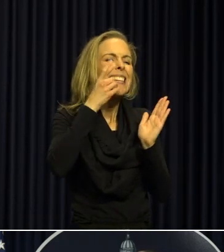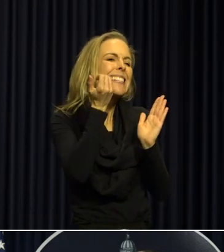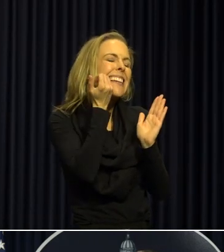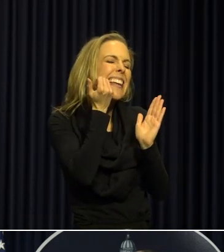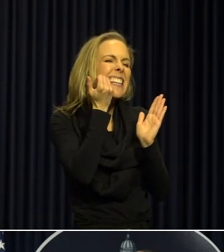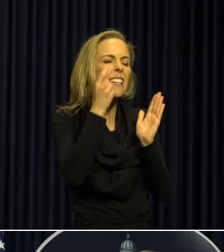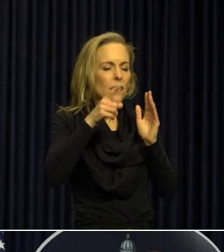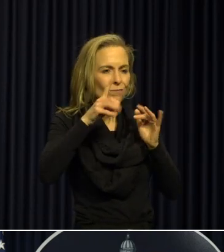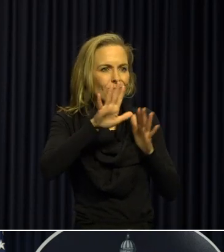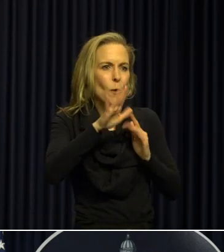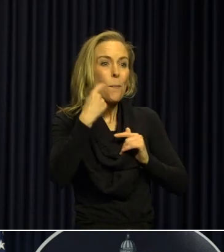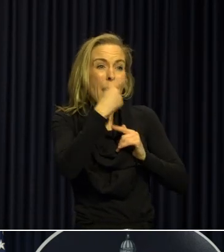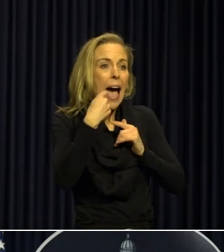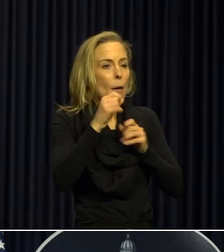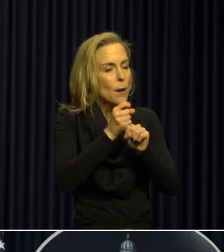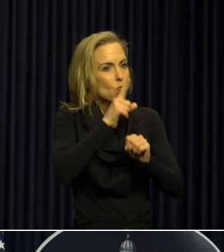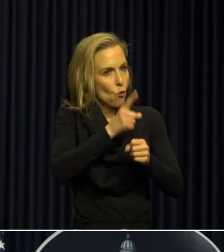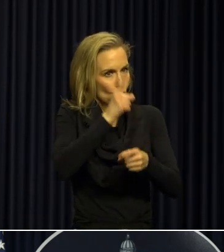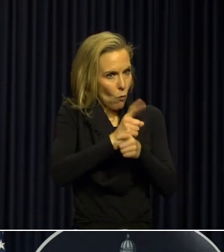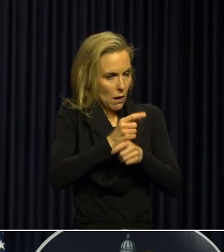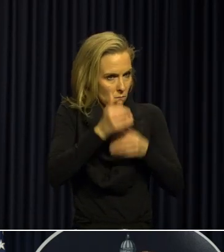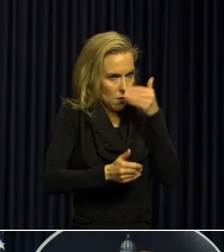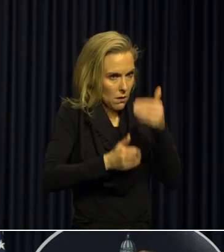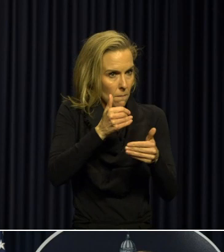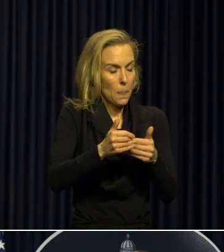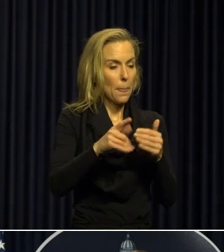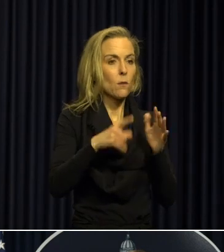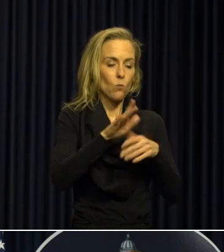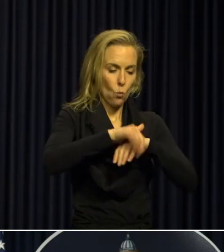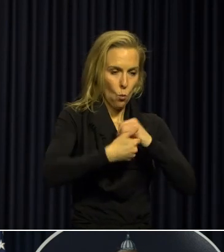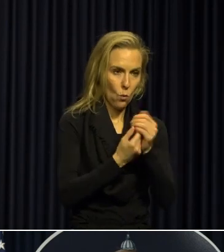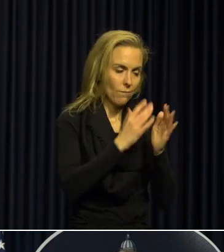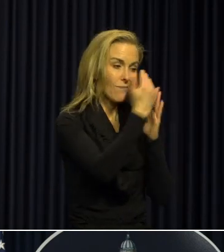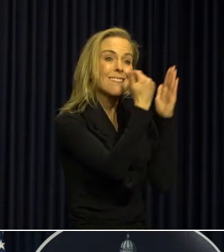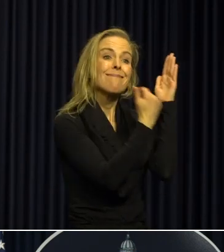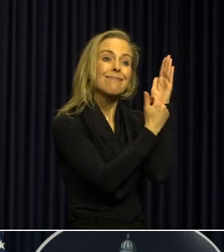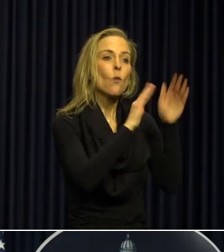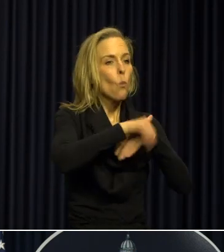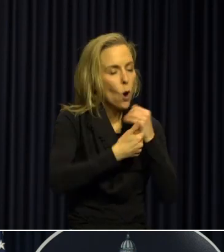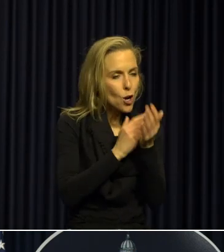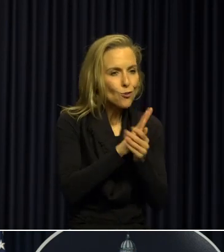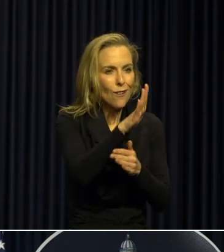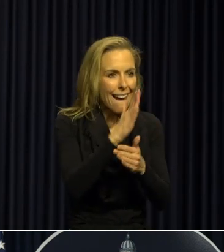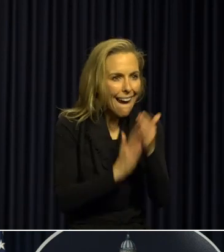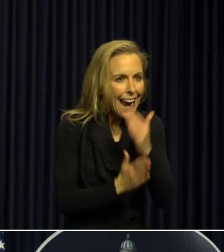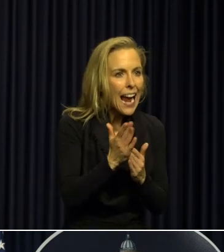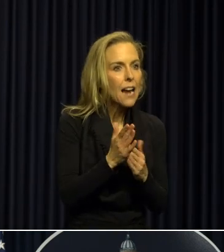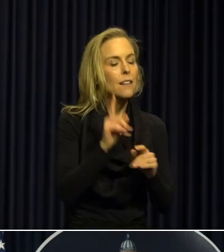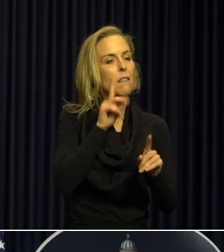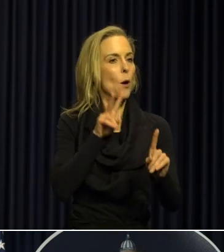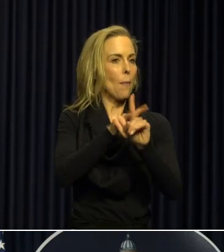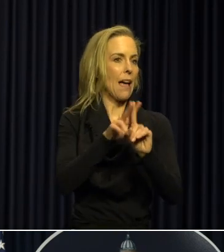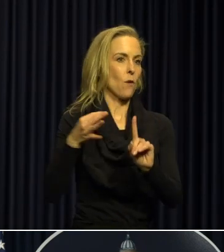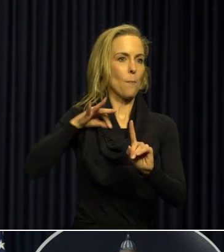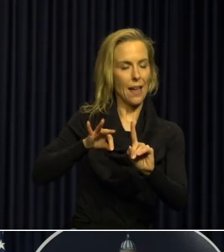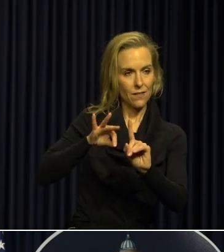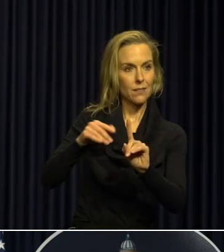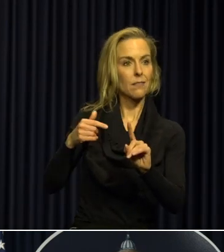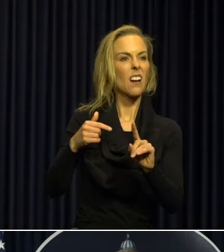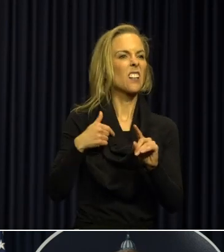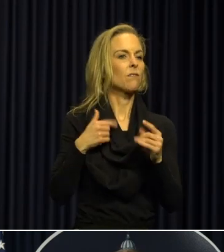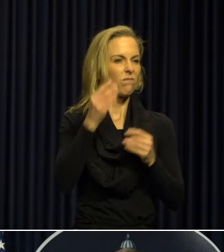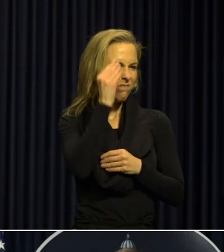hands. Make sure you clean surfaces. Apply for benefits. And let me say tonight, I've talked with our